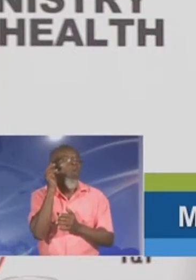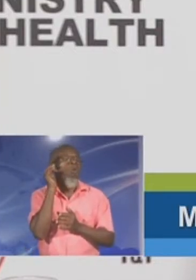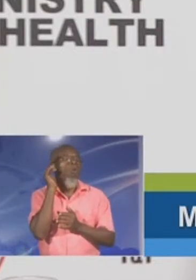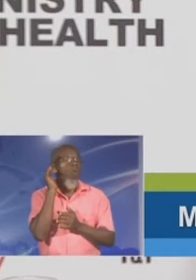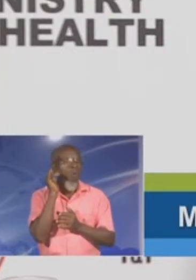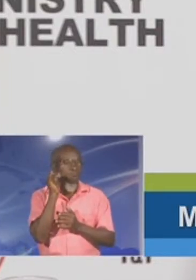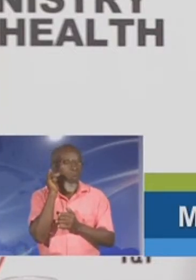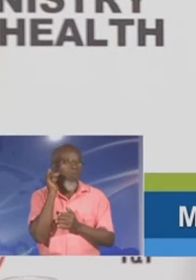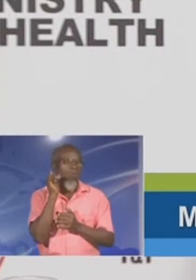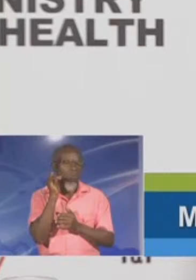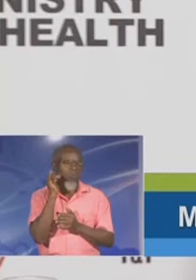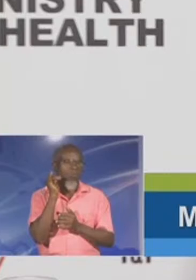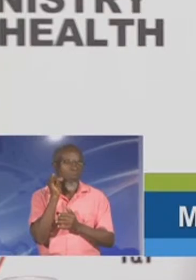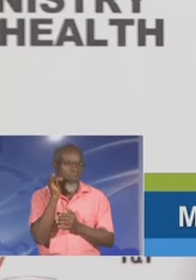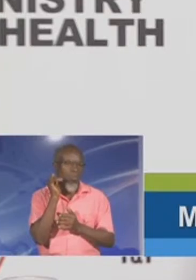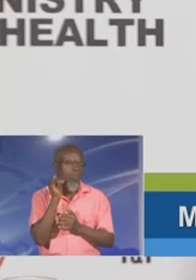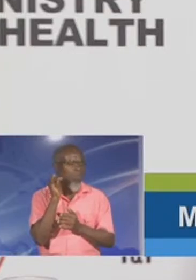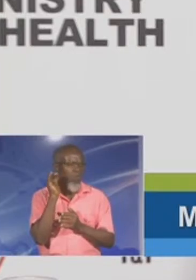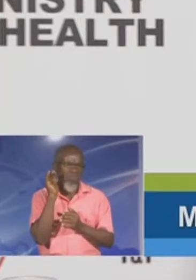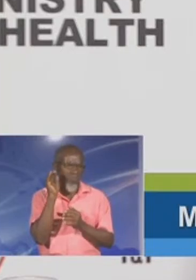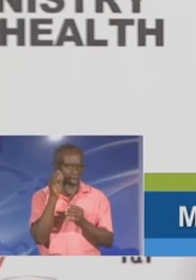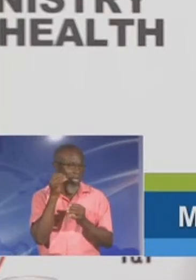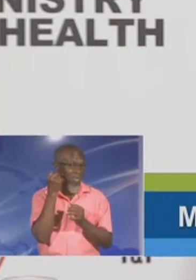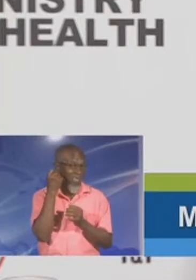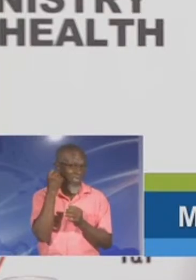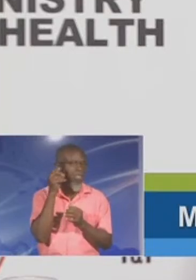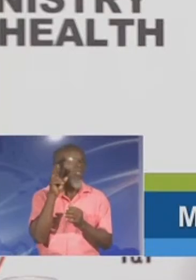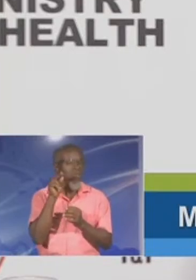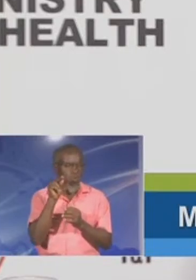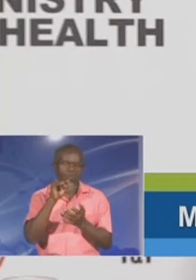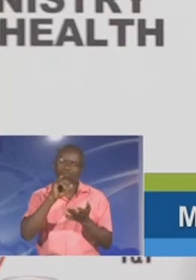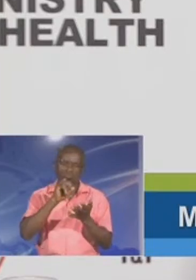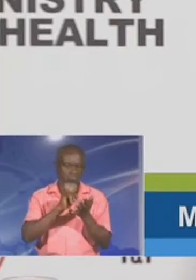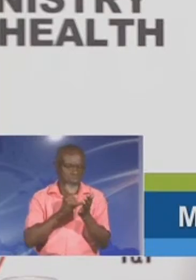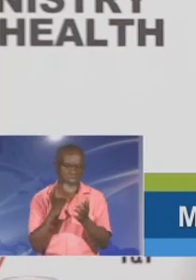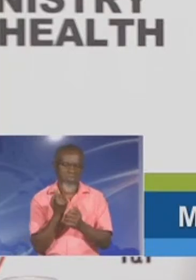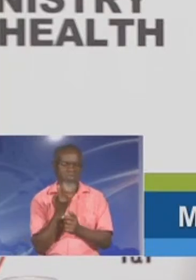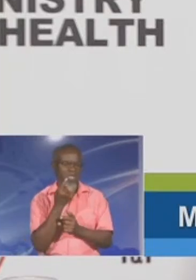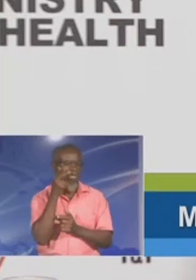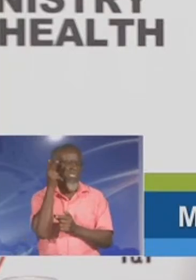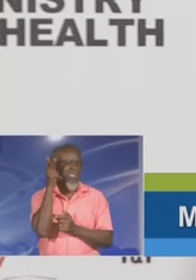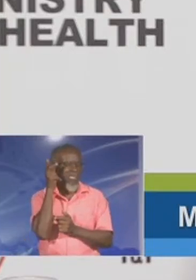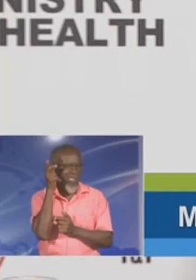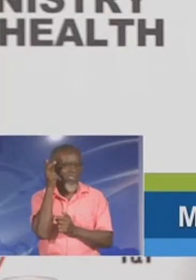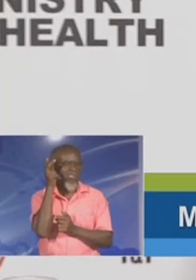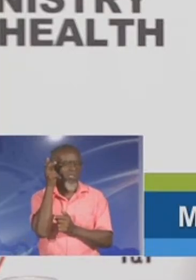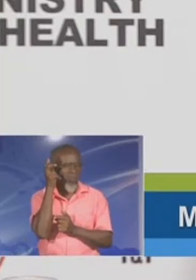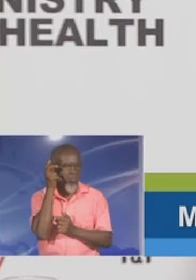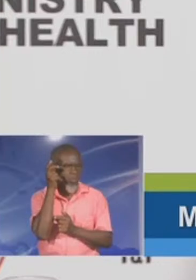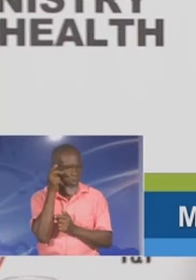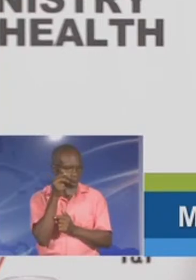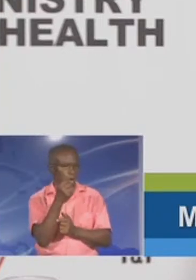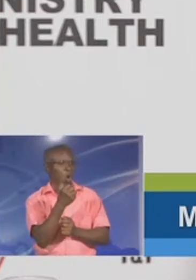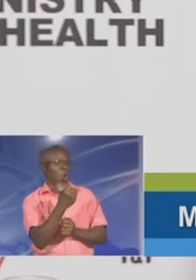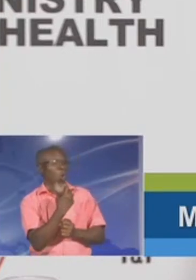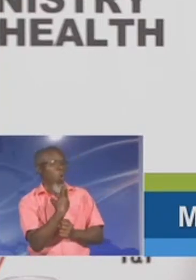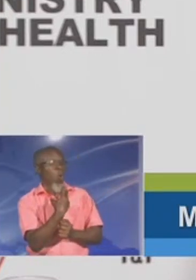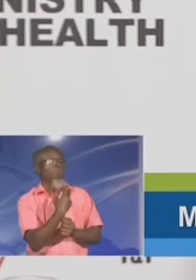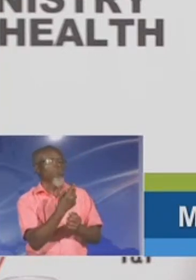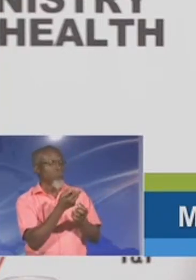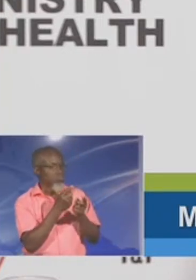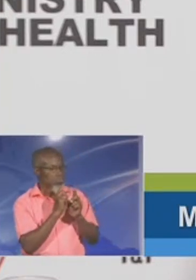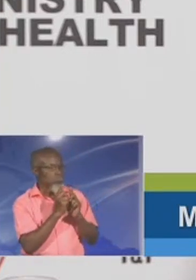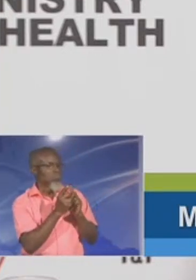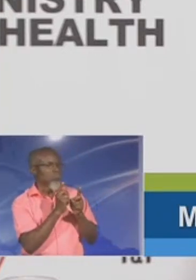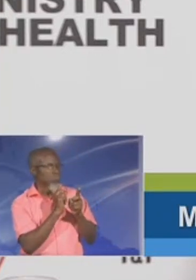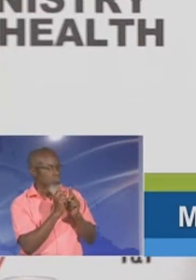what you're going through. Forget all of that. Just listen and give that person a chance to unburden themselves.